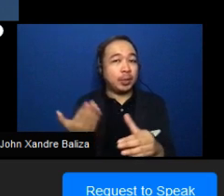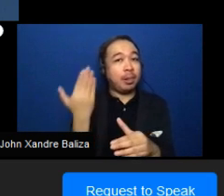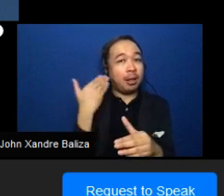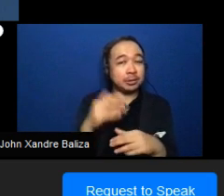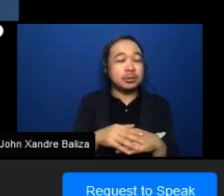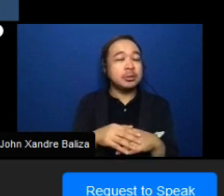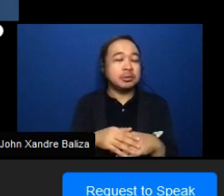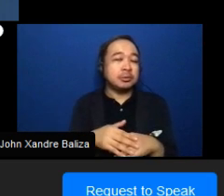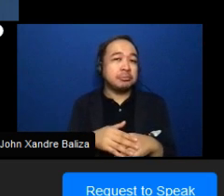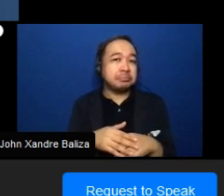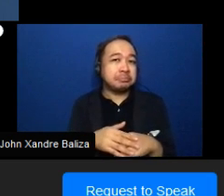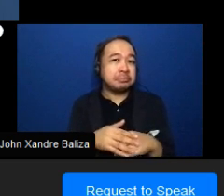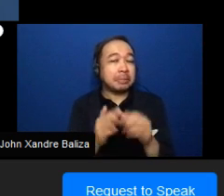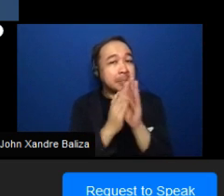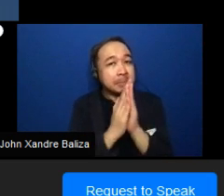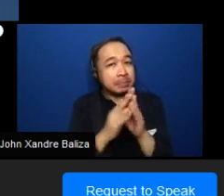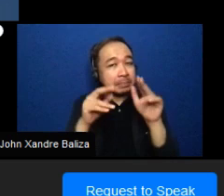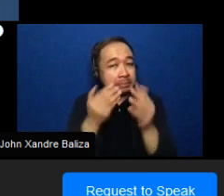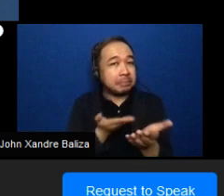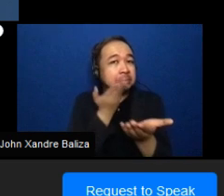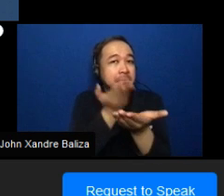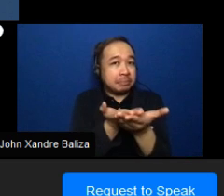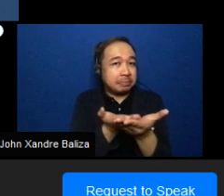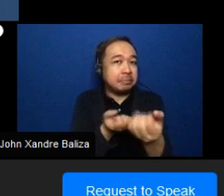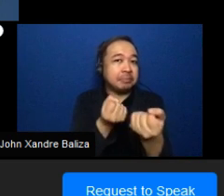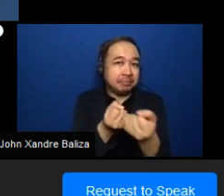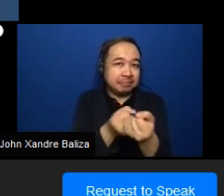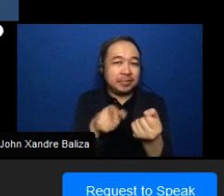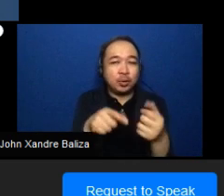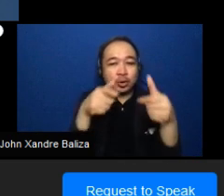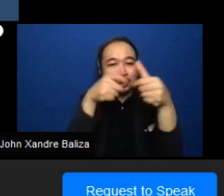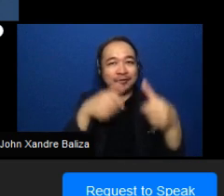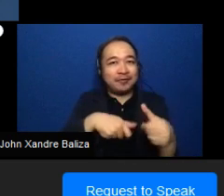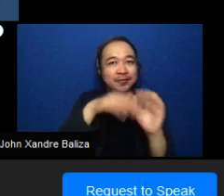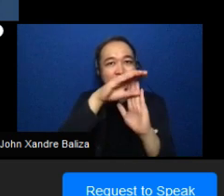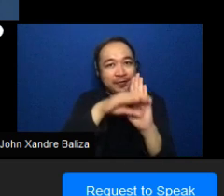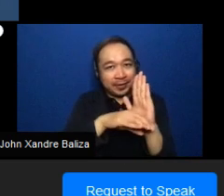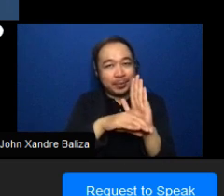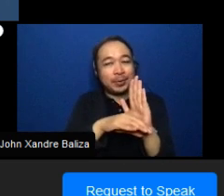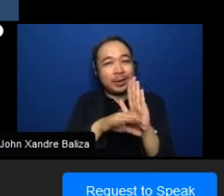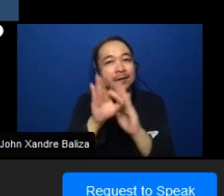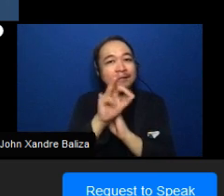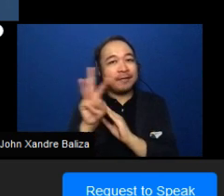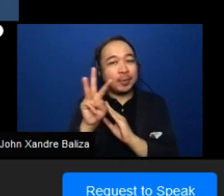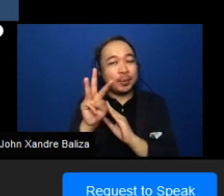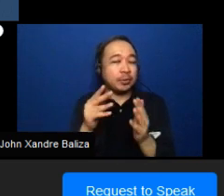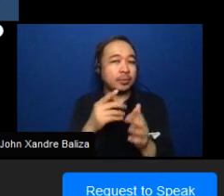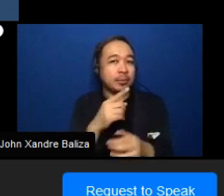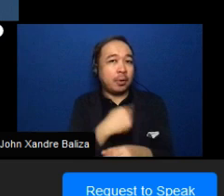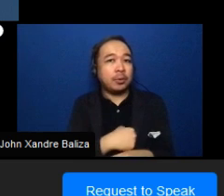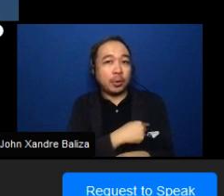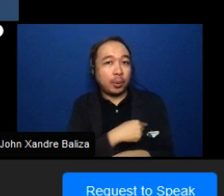consider endorsing this indicator framework as well as the commitment of the